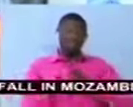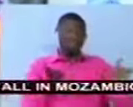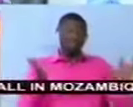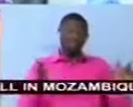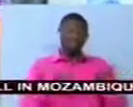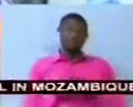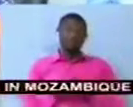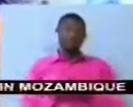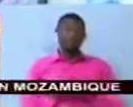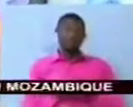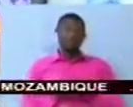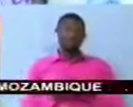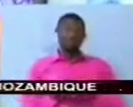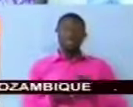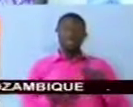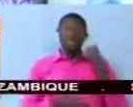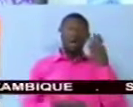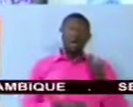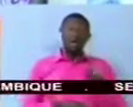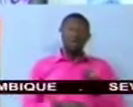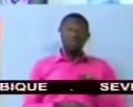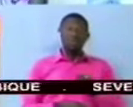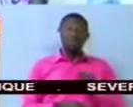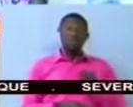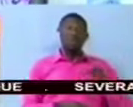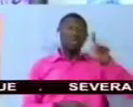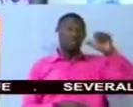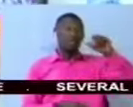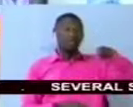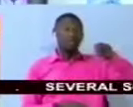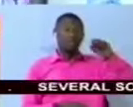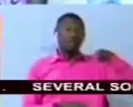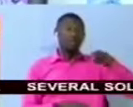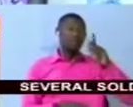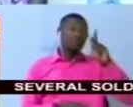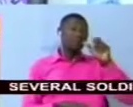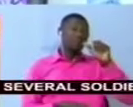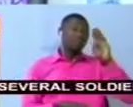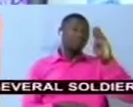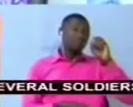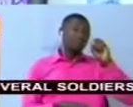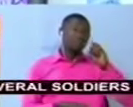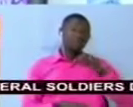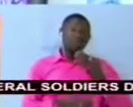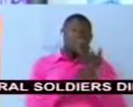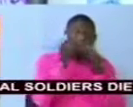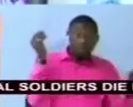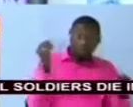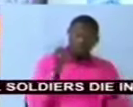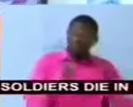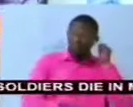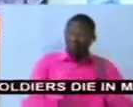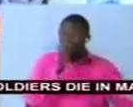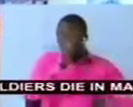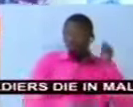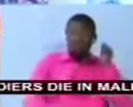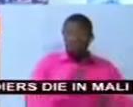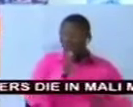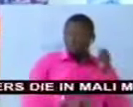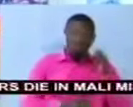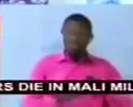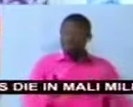sen headquarter. That's how Lanka ran from there up to their headquarters. Ni ko neyam juré. Naked. Yagu